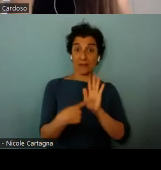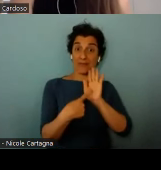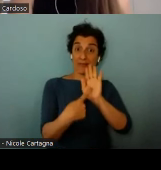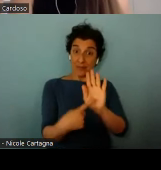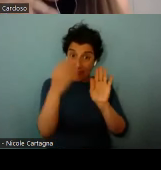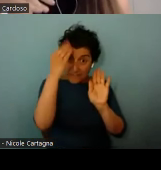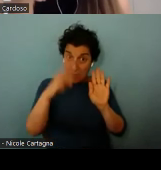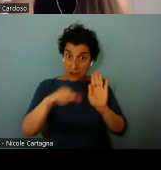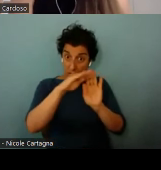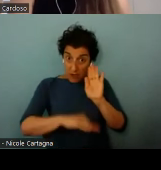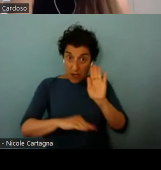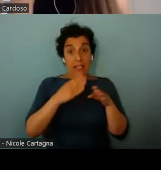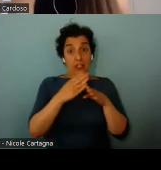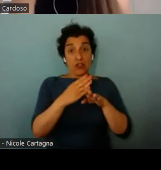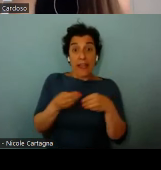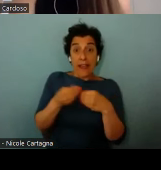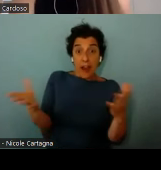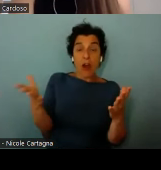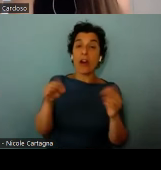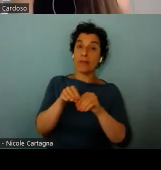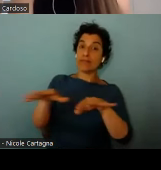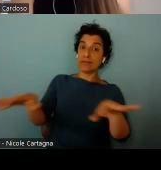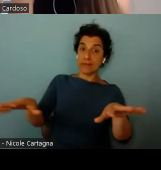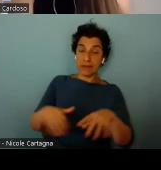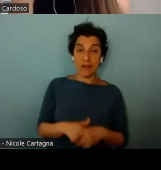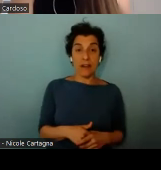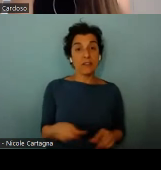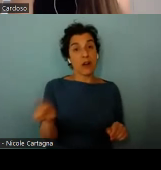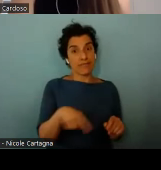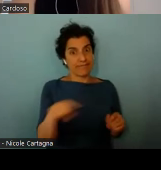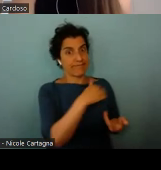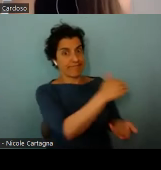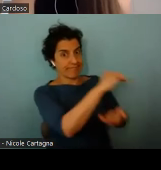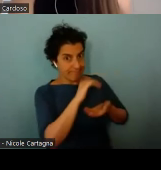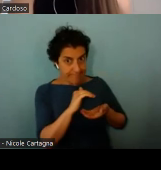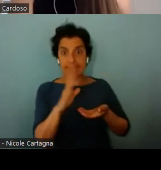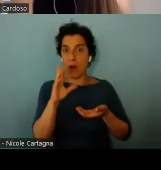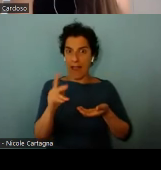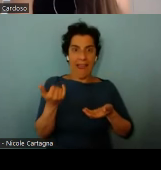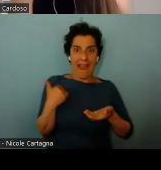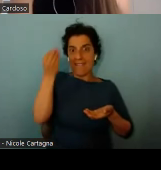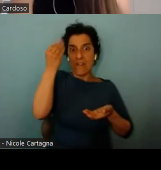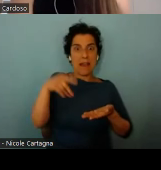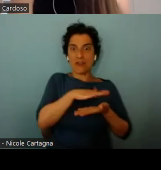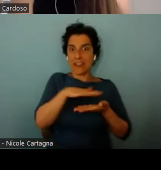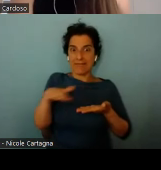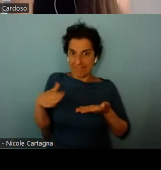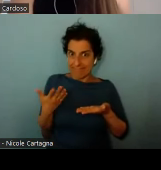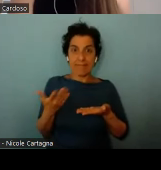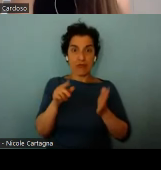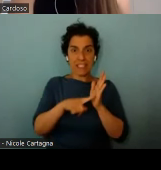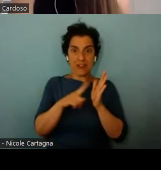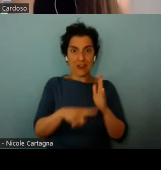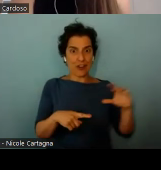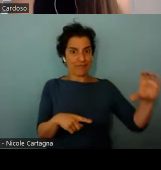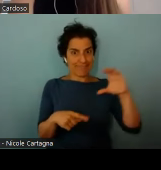share the information and disseminate the information so that folks could actually do something with all of this research that we